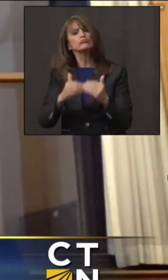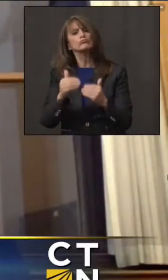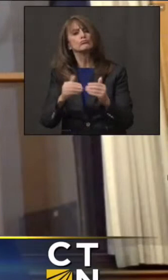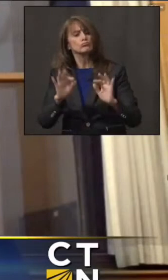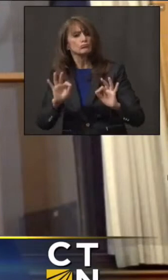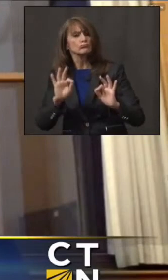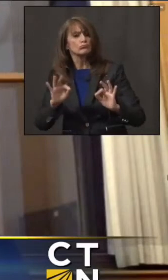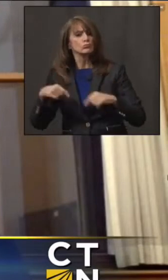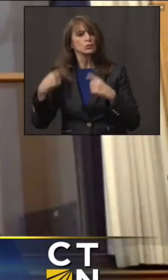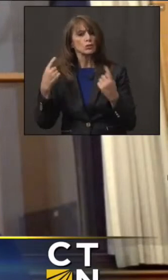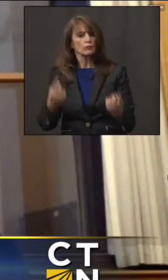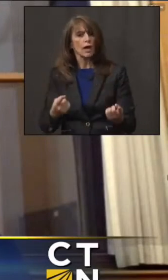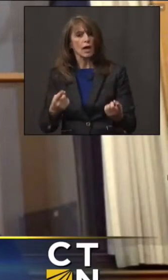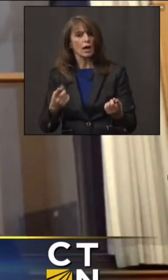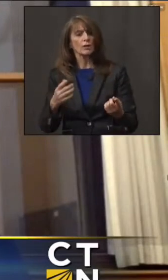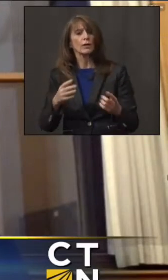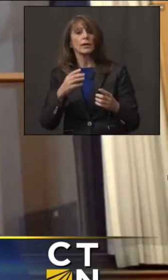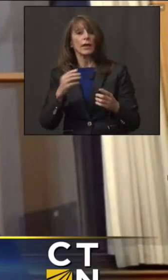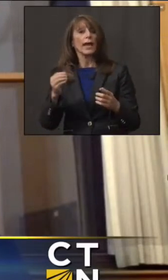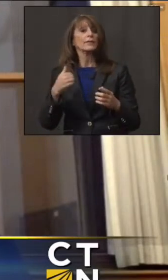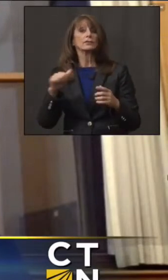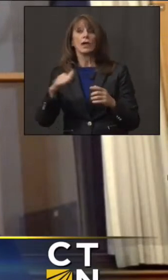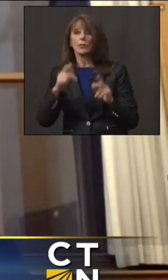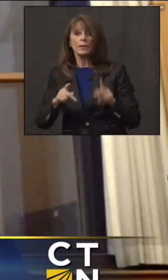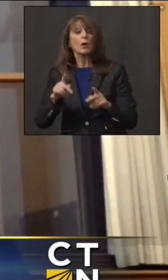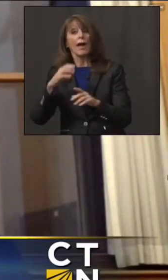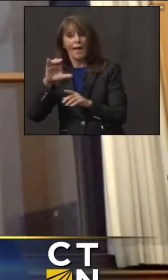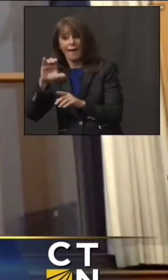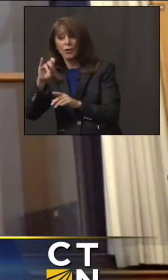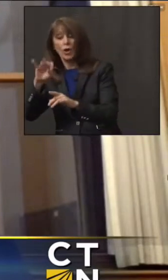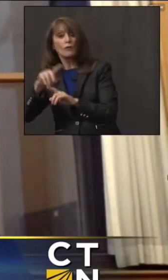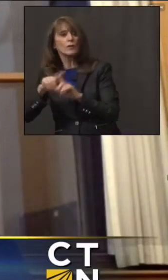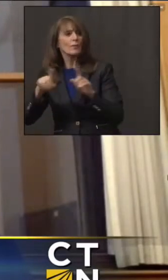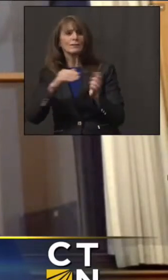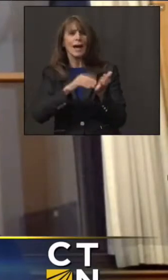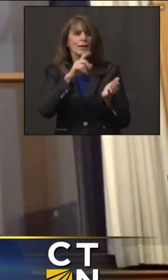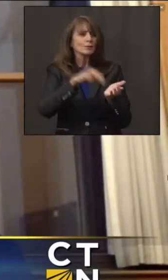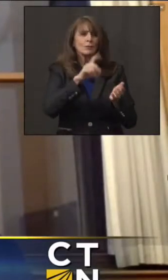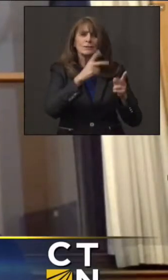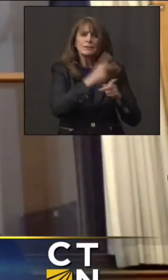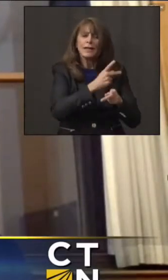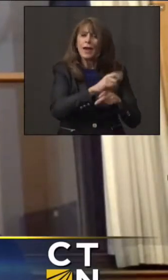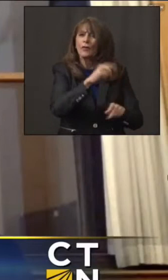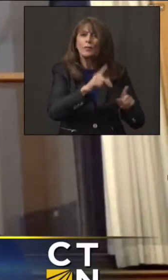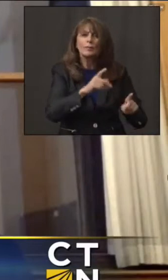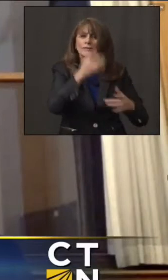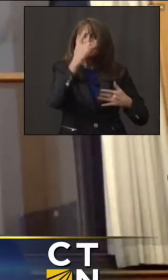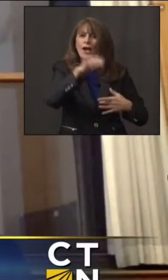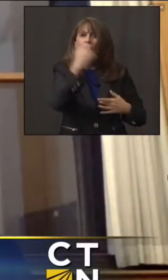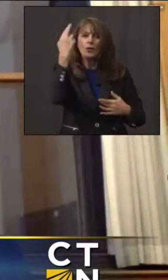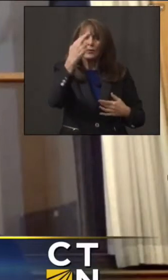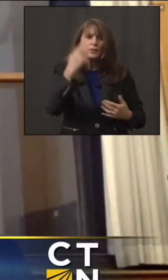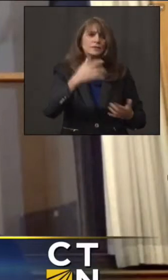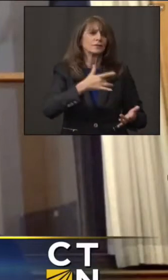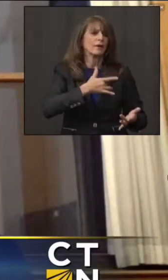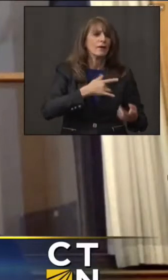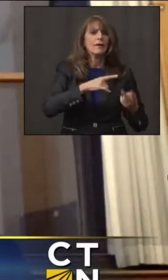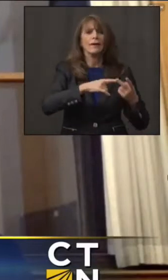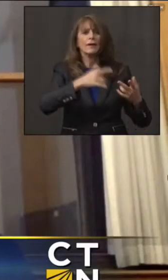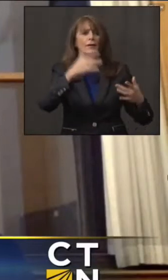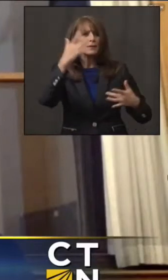come up independent of COVID every day. And that's critically important too, because when we delayed care earlier in the spring, that